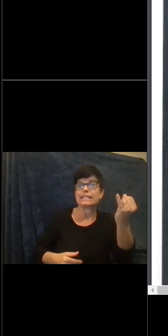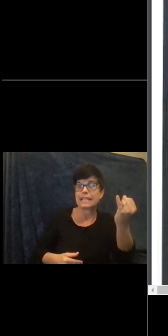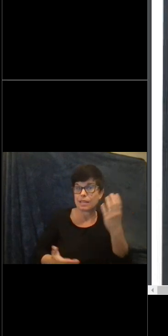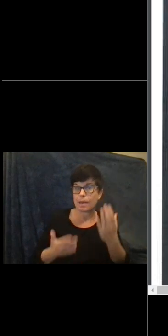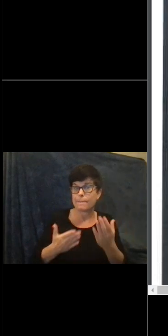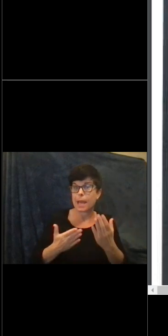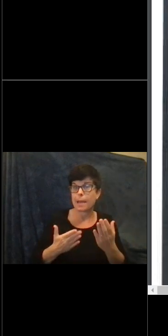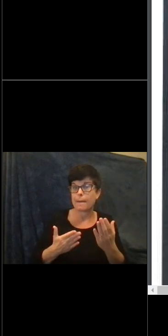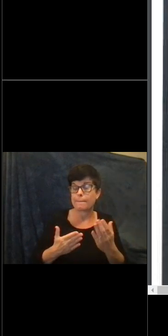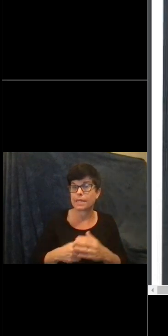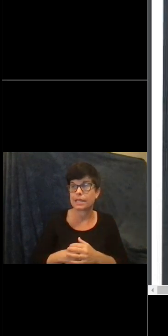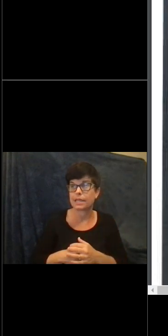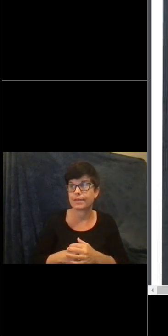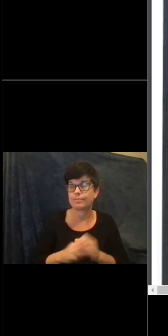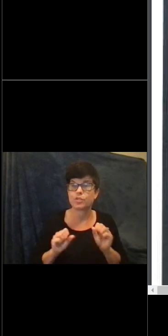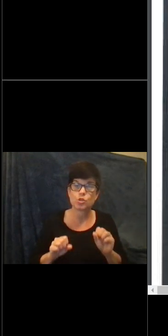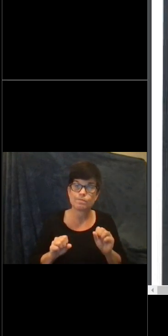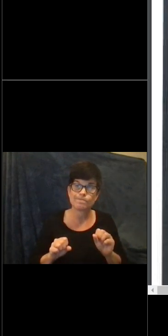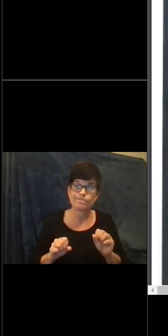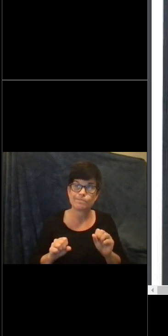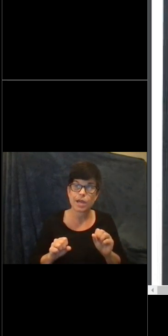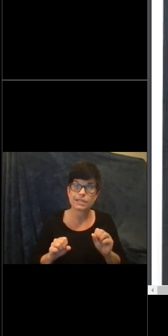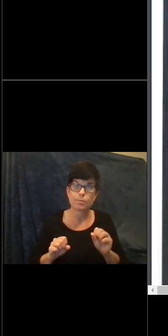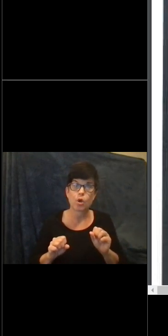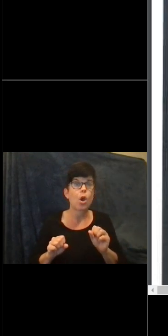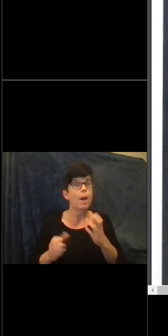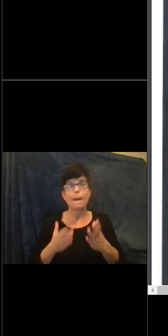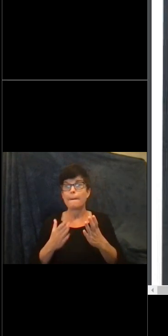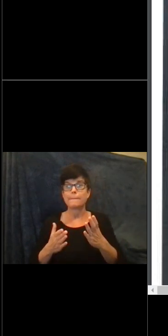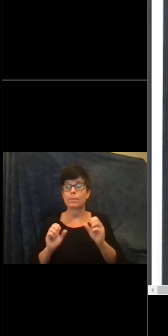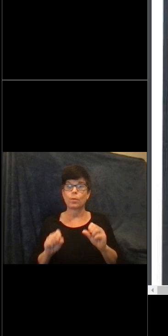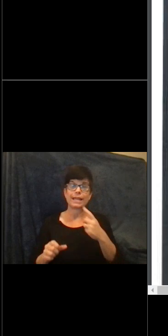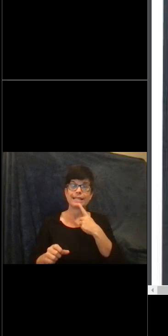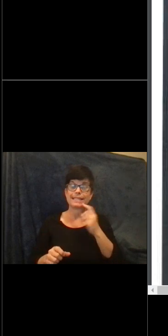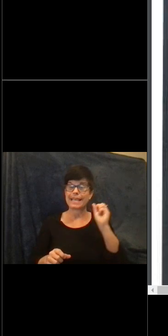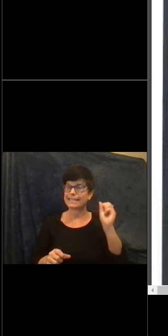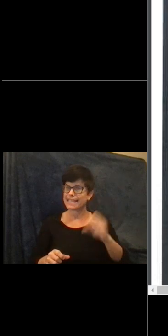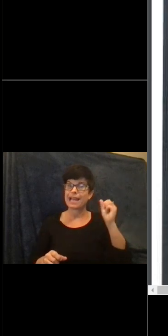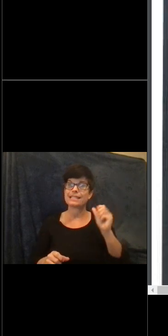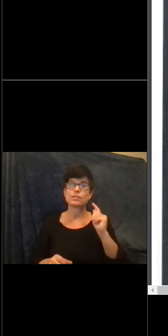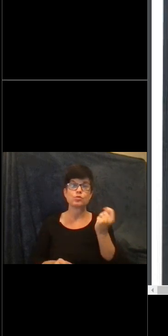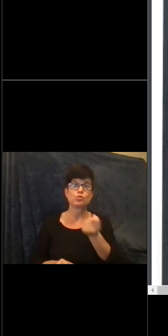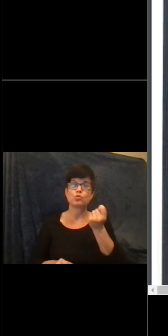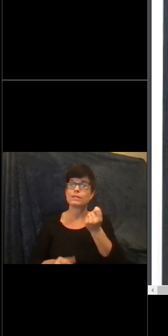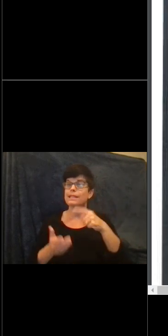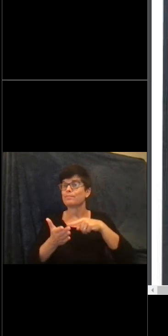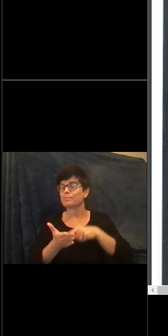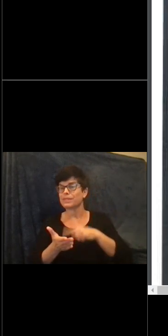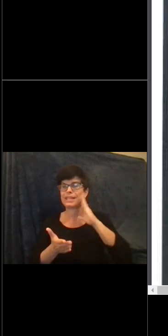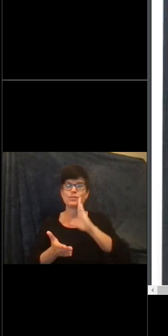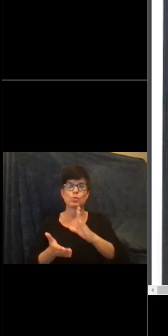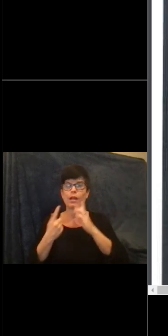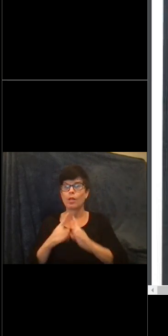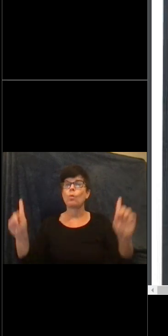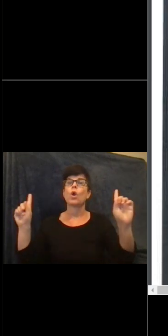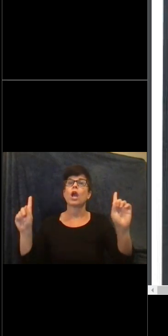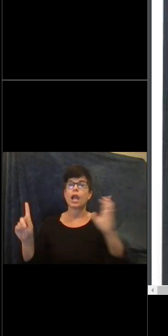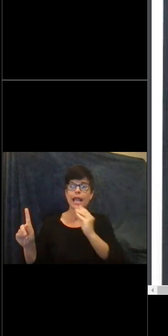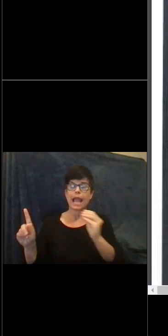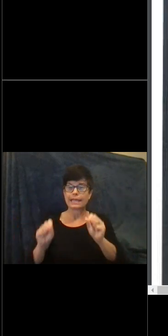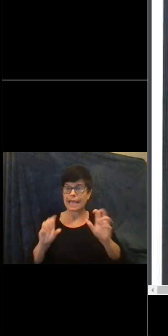plausible, and that we might be able to come back on Tuesday and say, hey, yeah, this will work great, and we'll have gotten to engineering department and planning